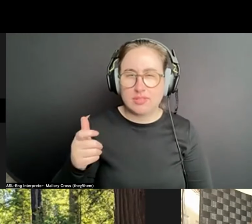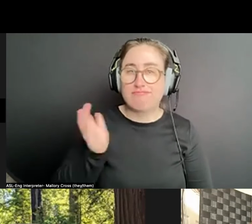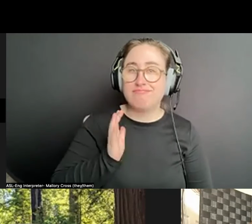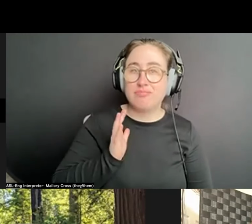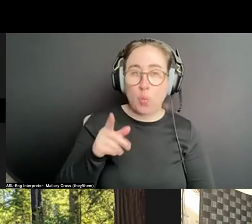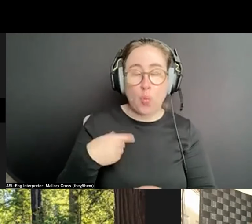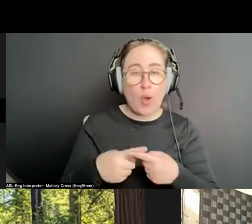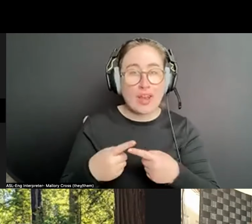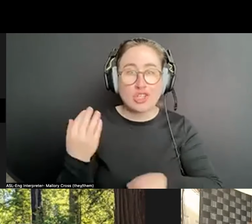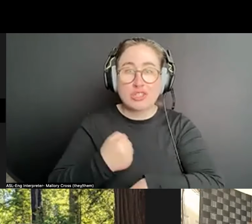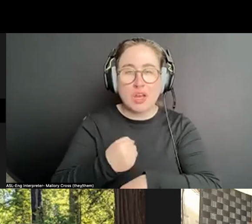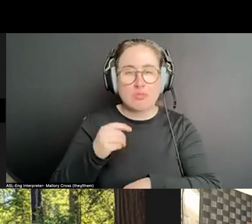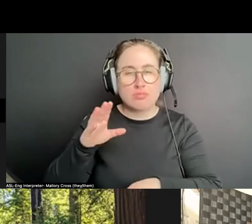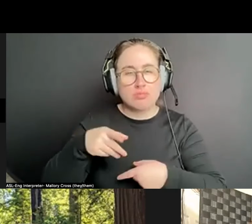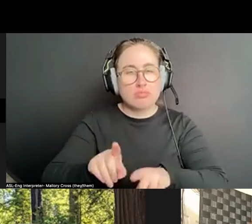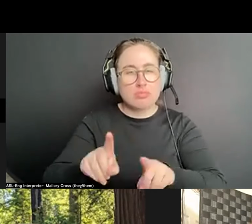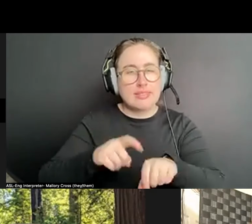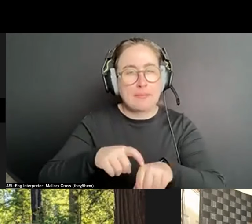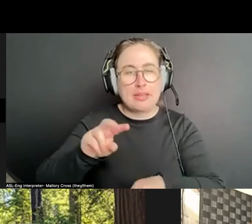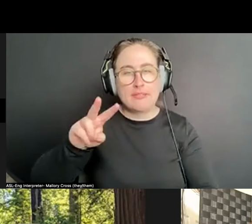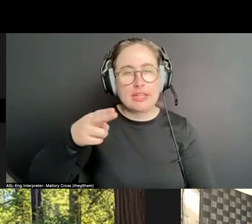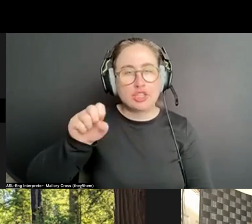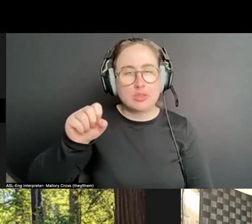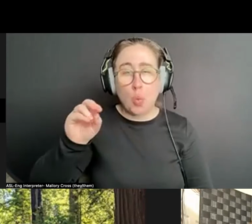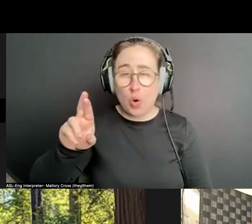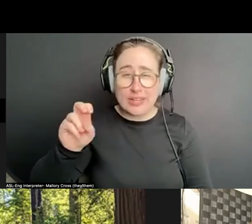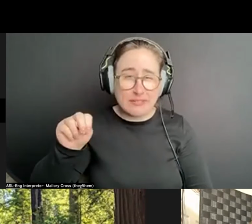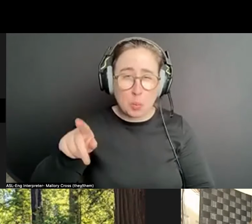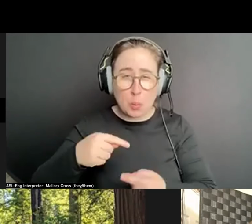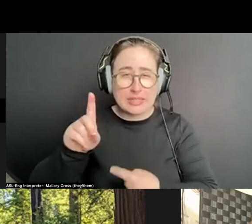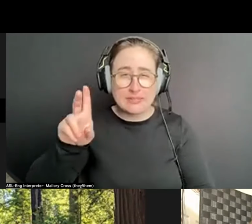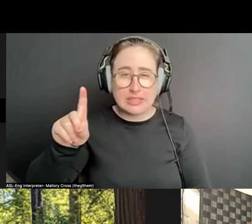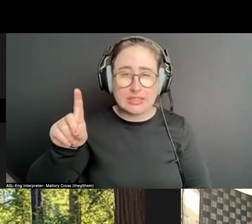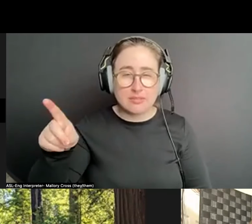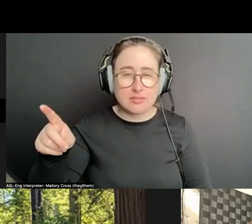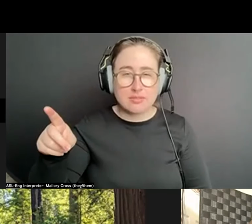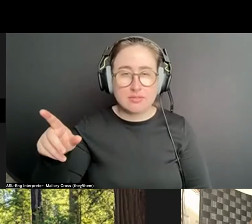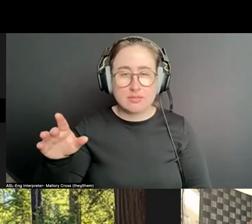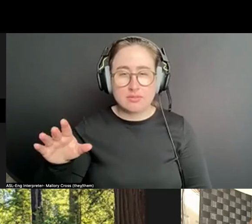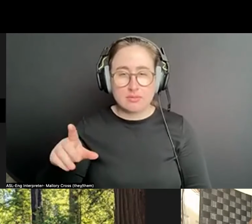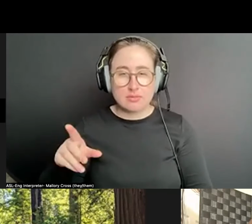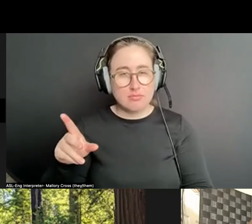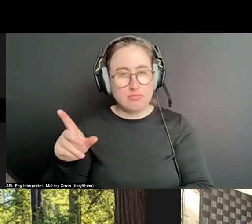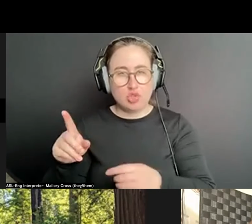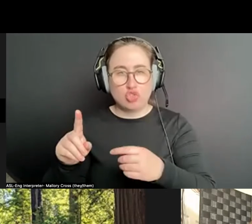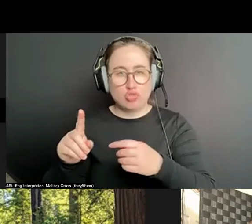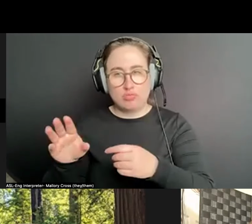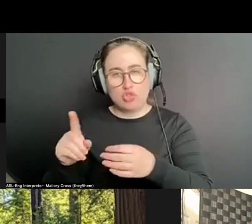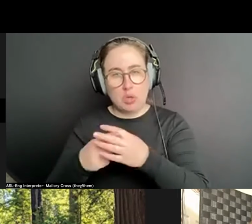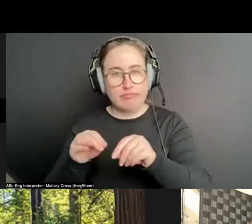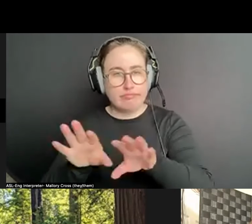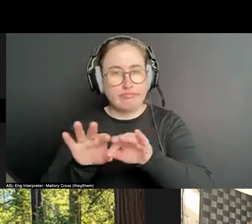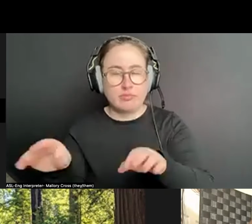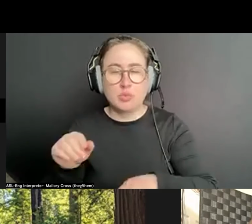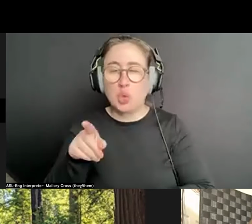down when VHS tapes or maybe even DVDs were how they had programs on them. So you would